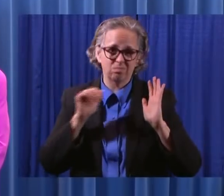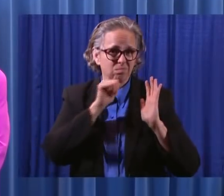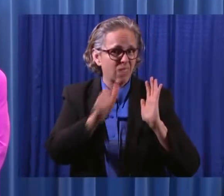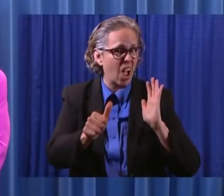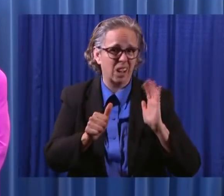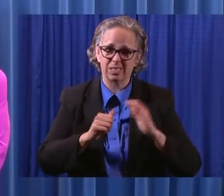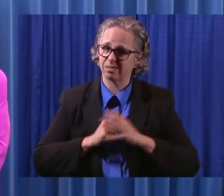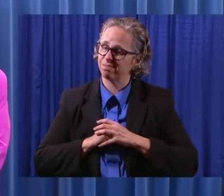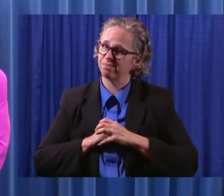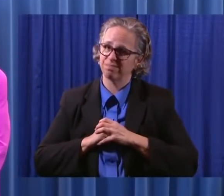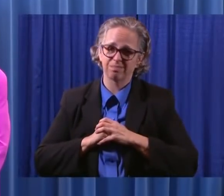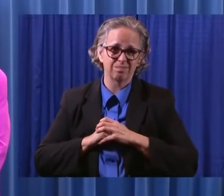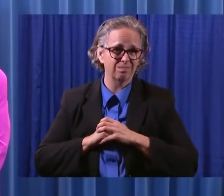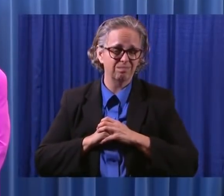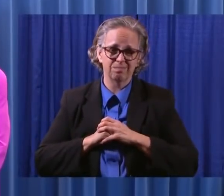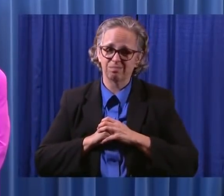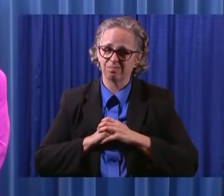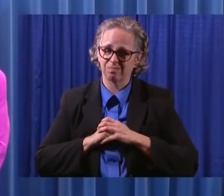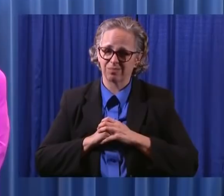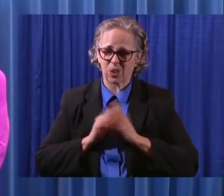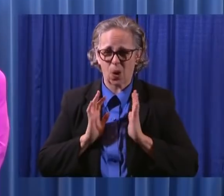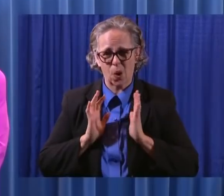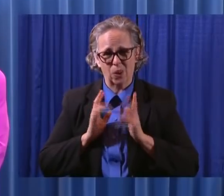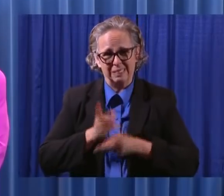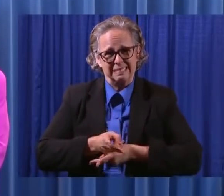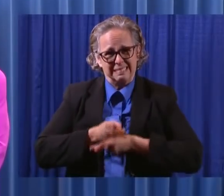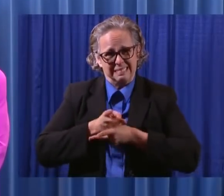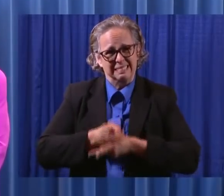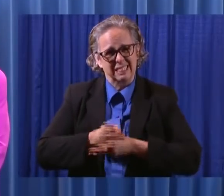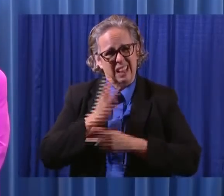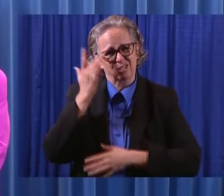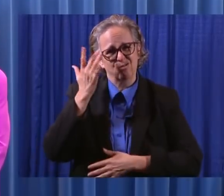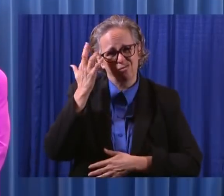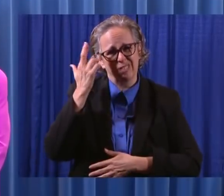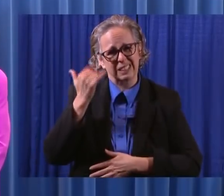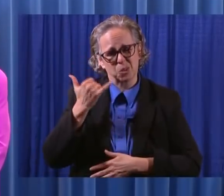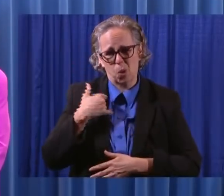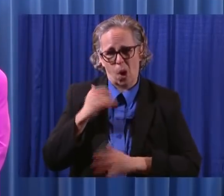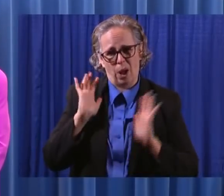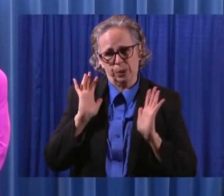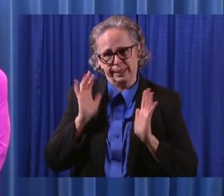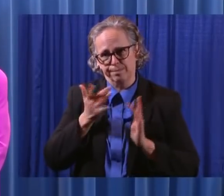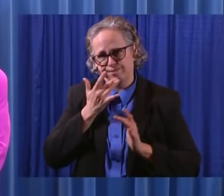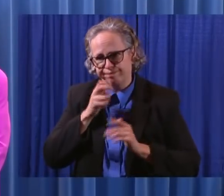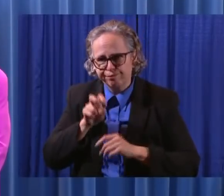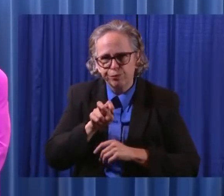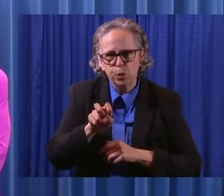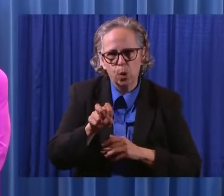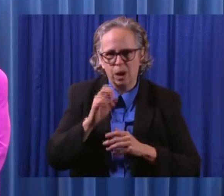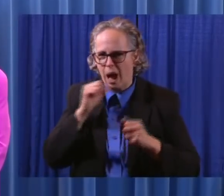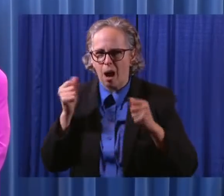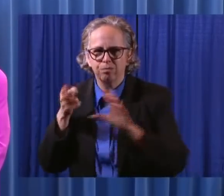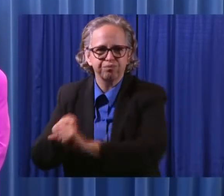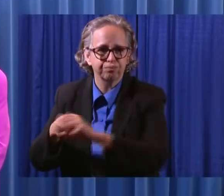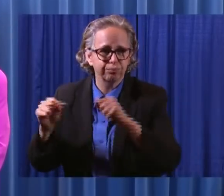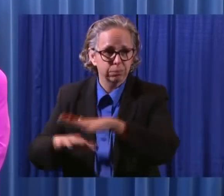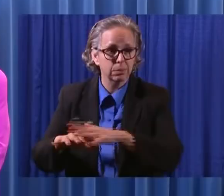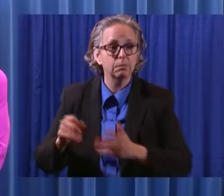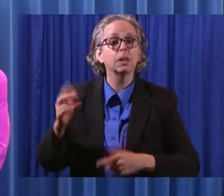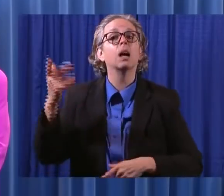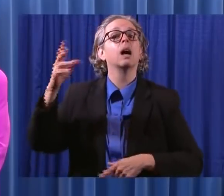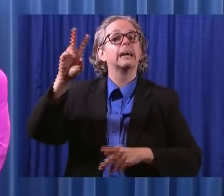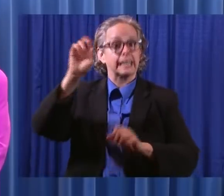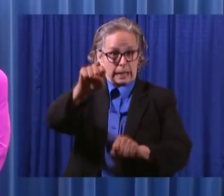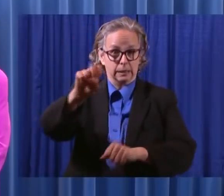people. So we're not going to do that. Vice President's going to be there. I just want to